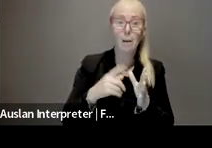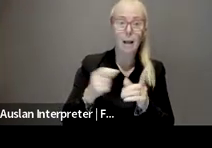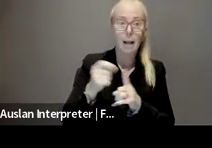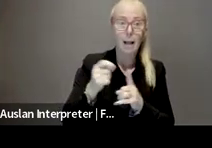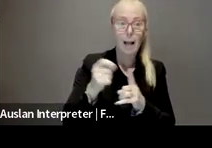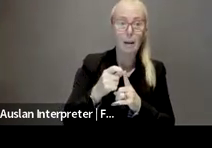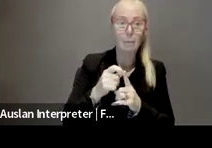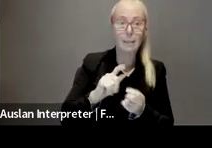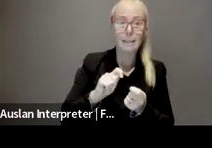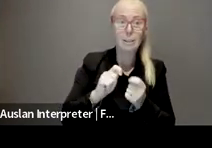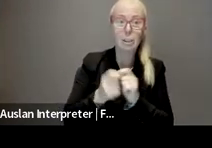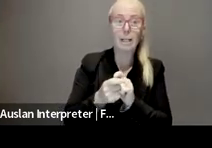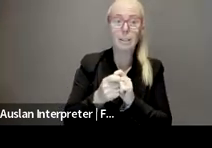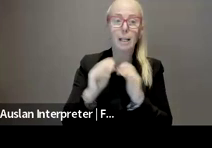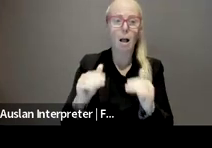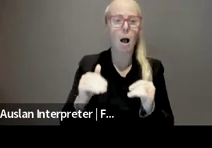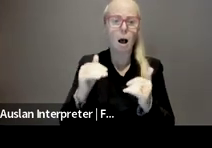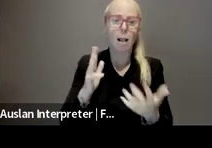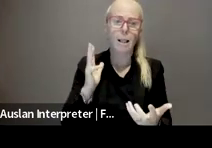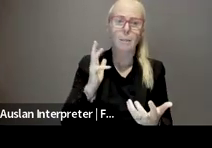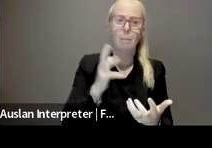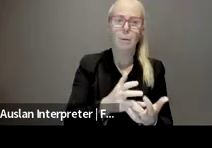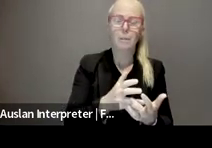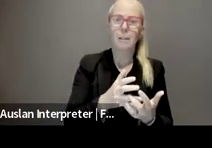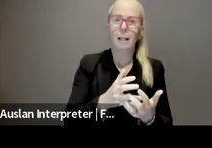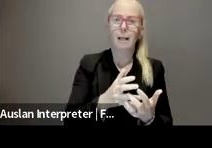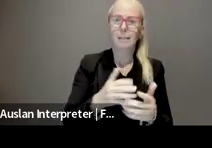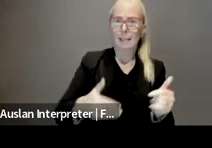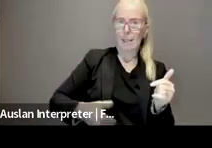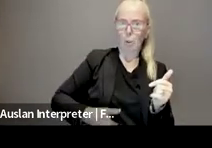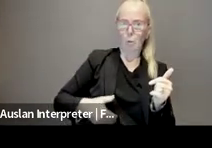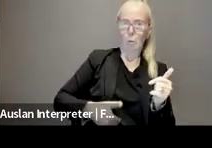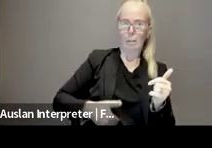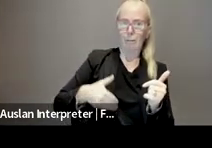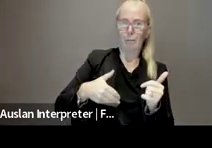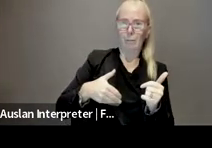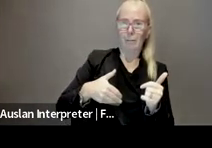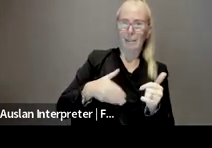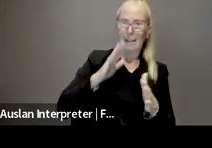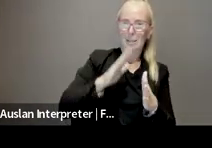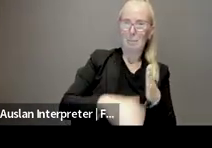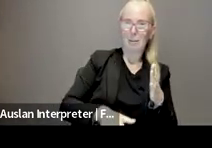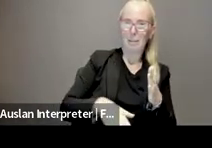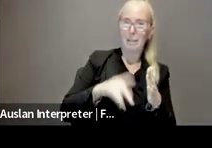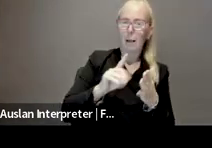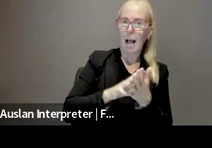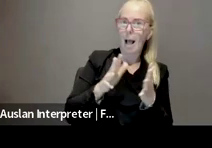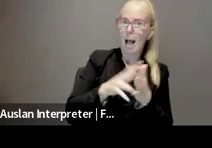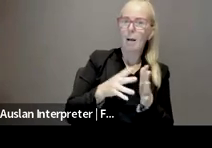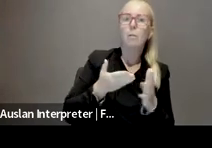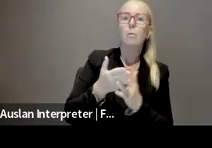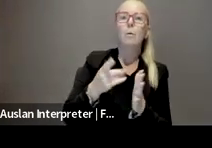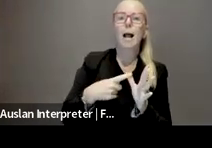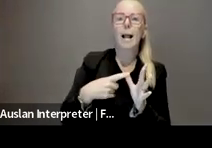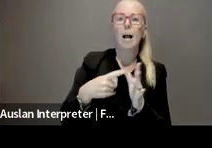personalised, contemporary and intuitive communication experience driven by AI. Imagine a world where AAC users project their